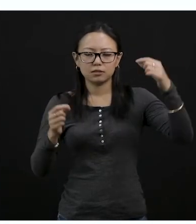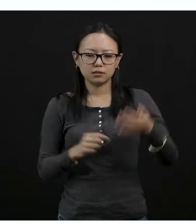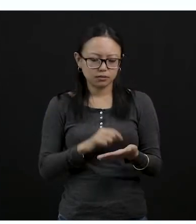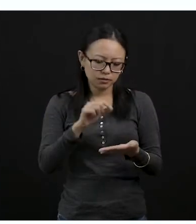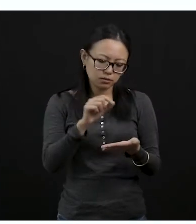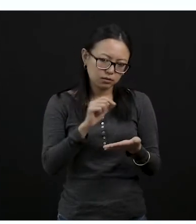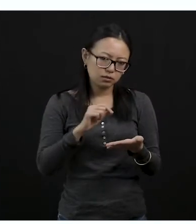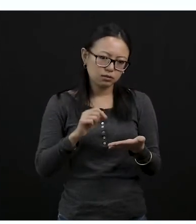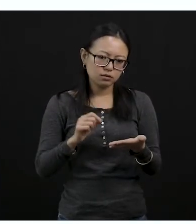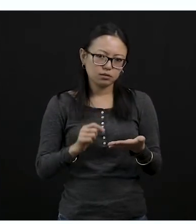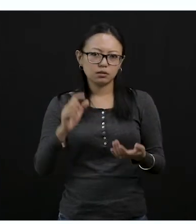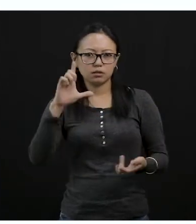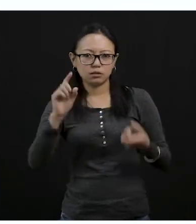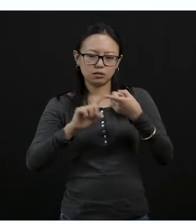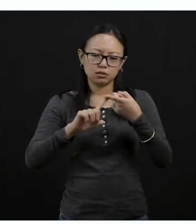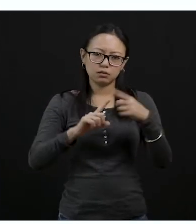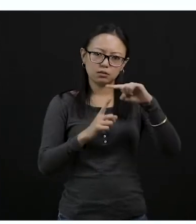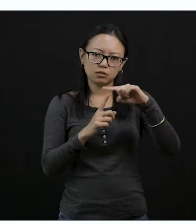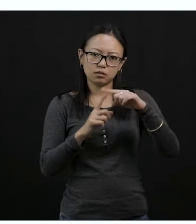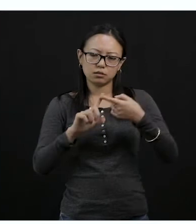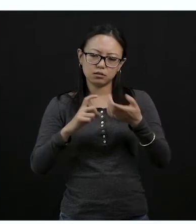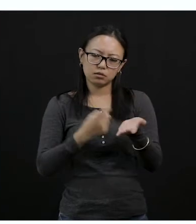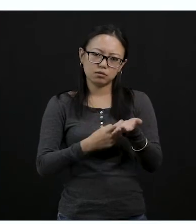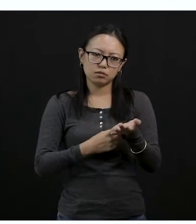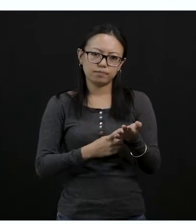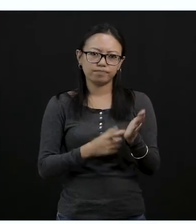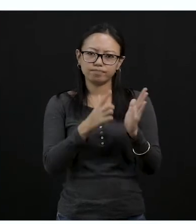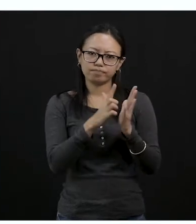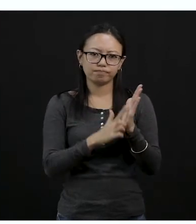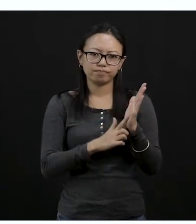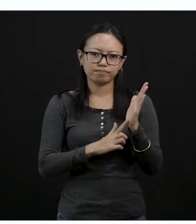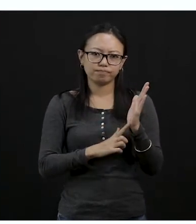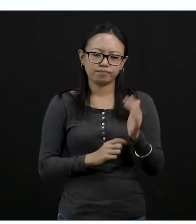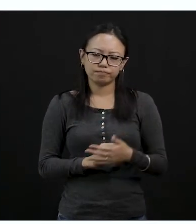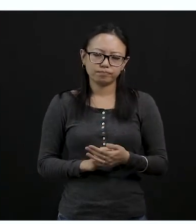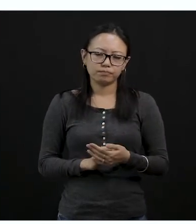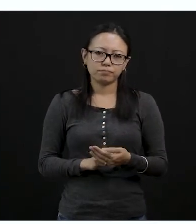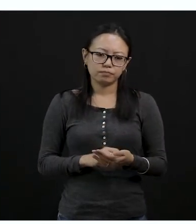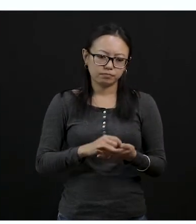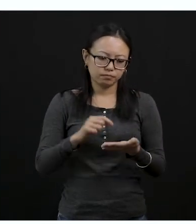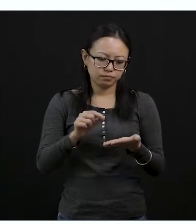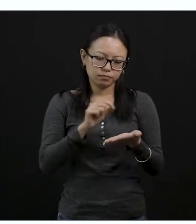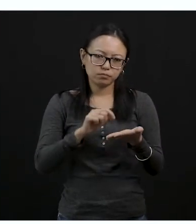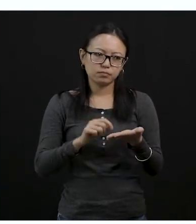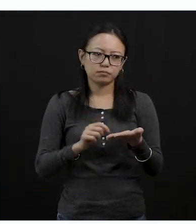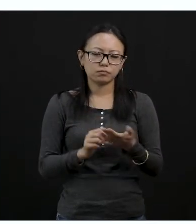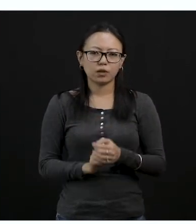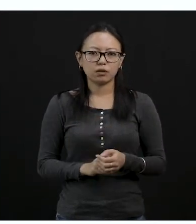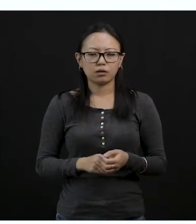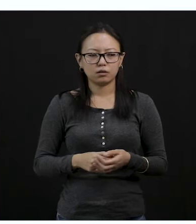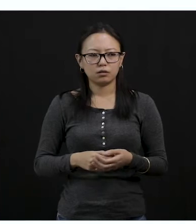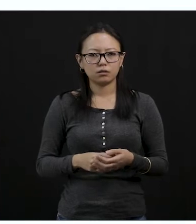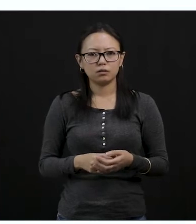right? So you write down a letter and then you put it in an envelope. So here we have